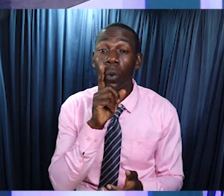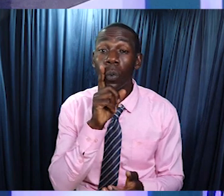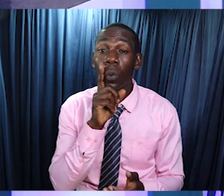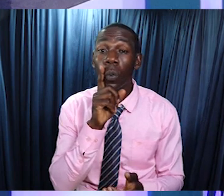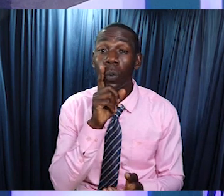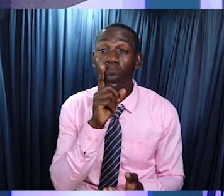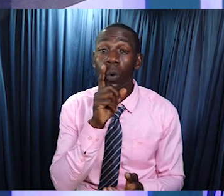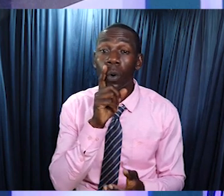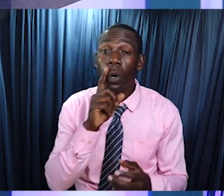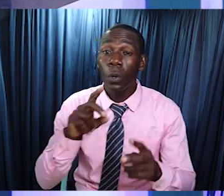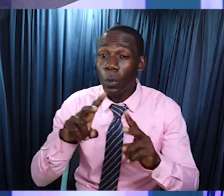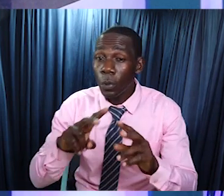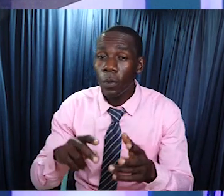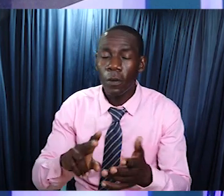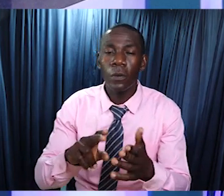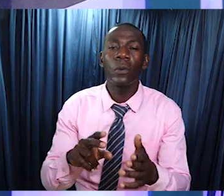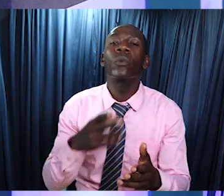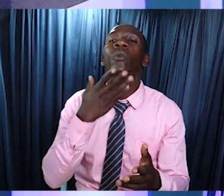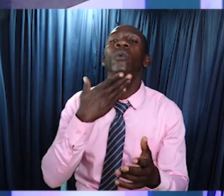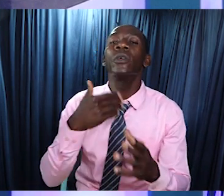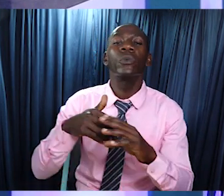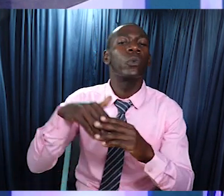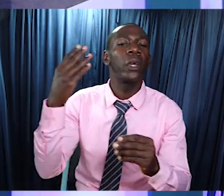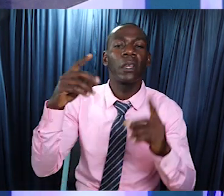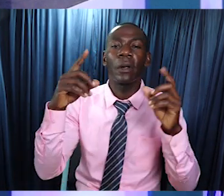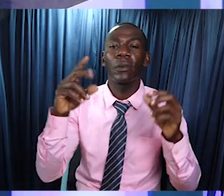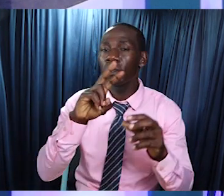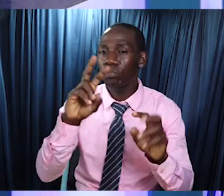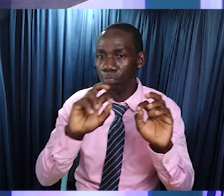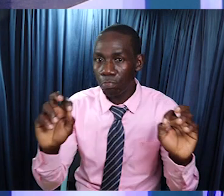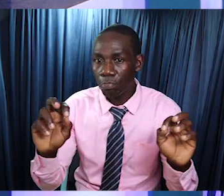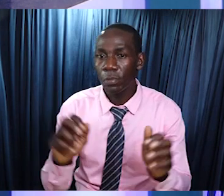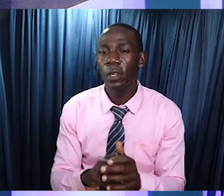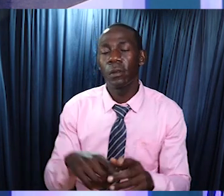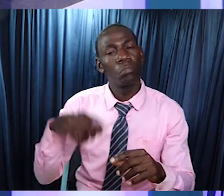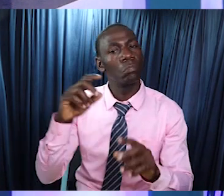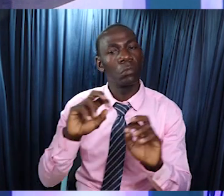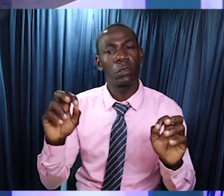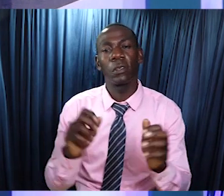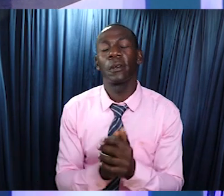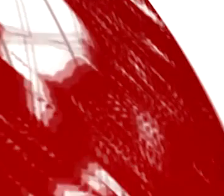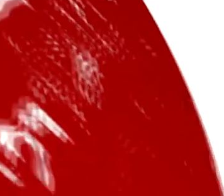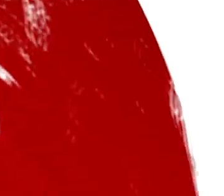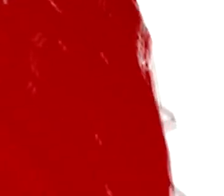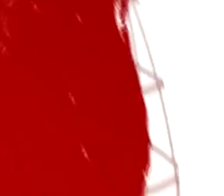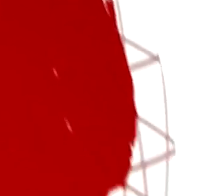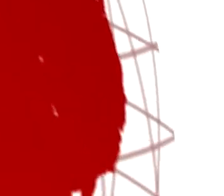Tomorrow. Utakuja tafuta kushinda dhambi utaona ufaulu. You will seek overcoming sin, you will never succeed. Hallelujah.